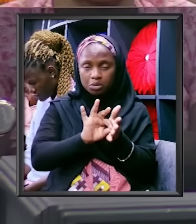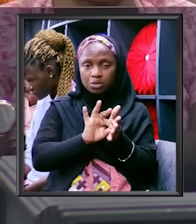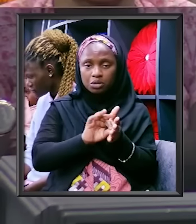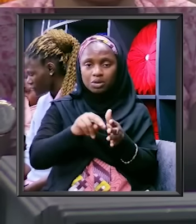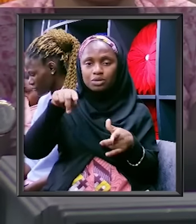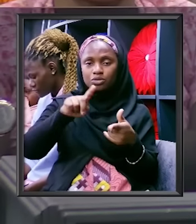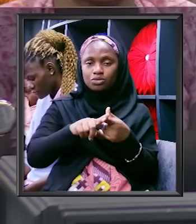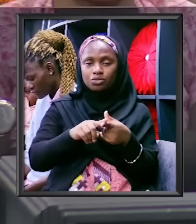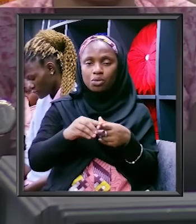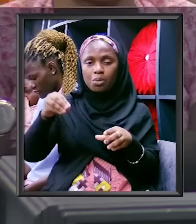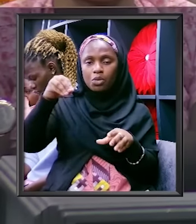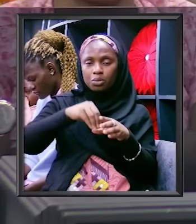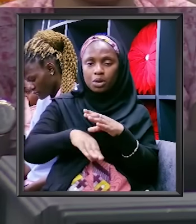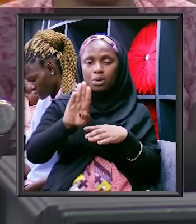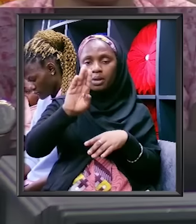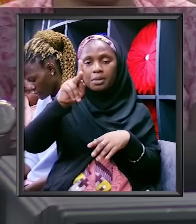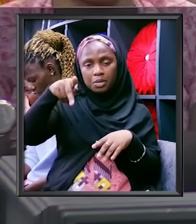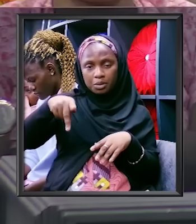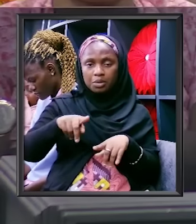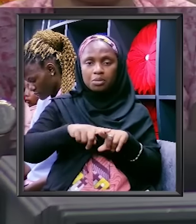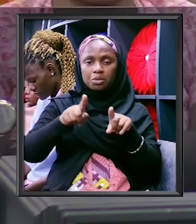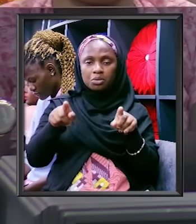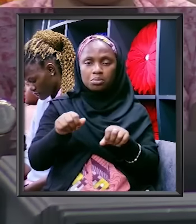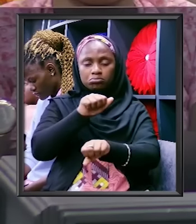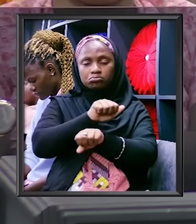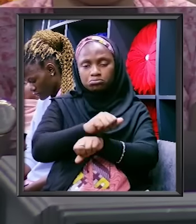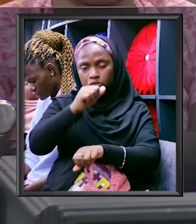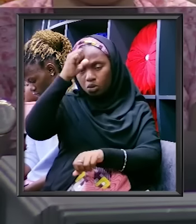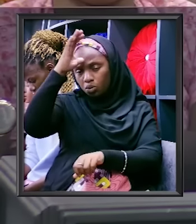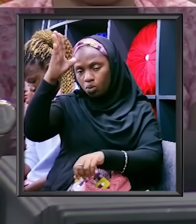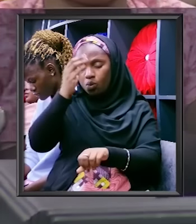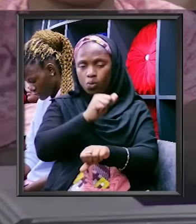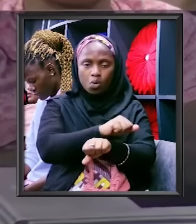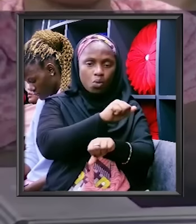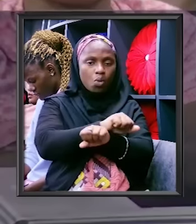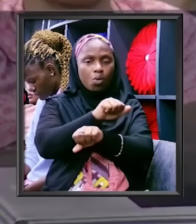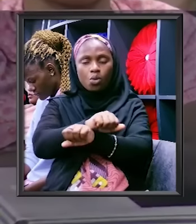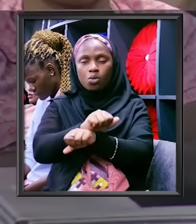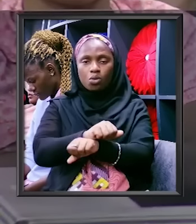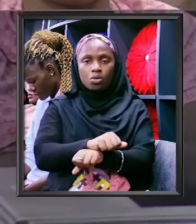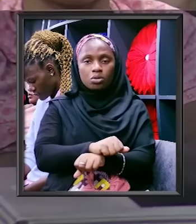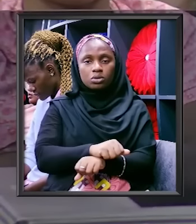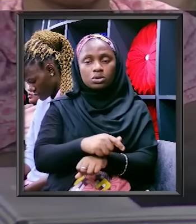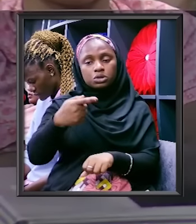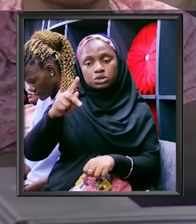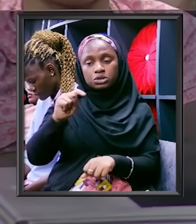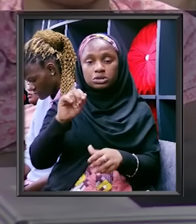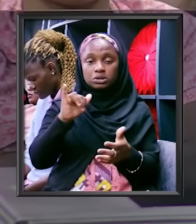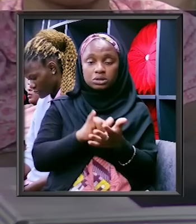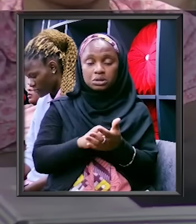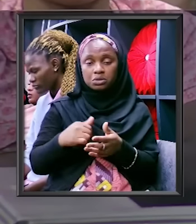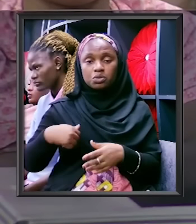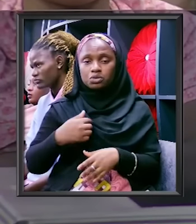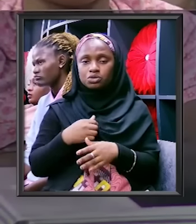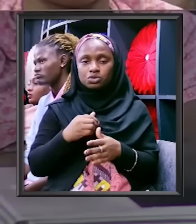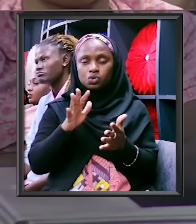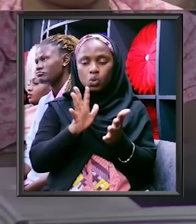up. And then Baba walk out up and down, walk out up and down. GT Bank, where we they praise before, I say GT don't